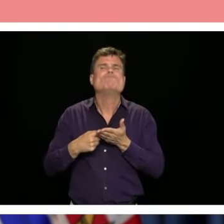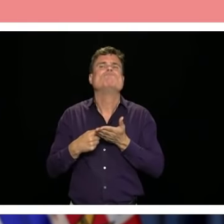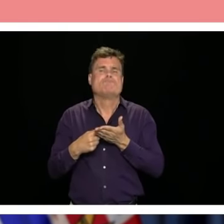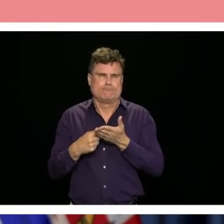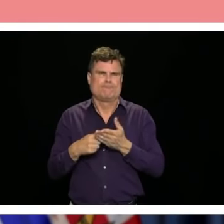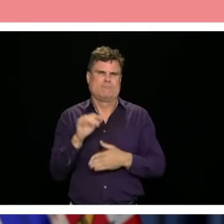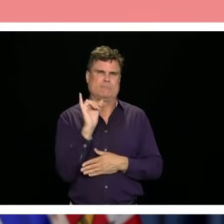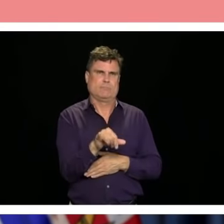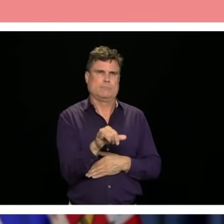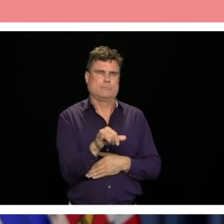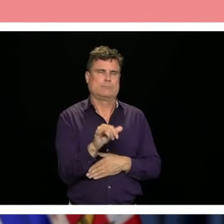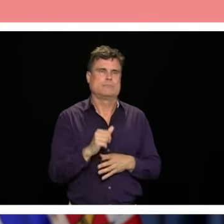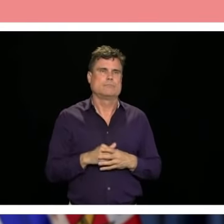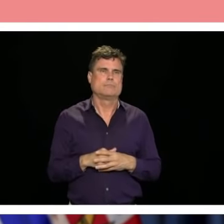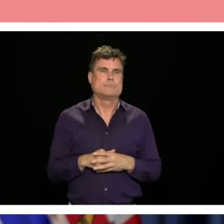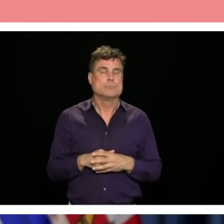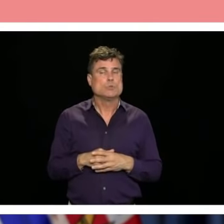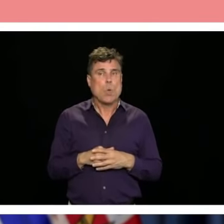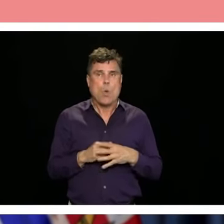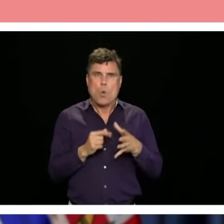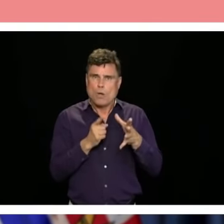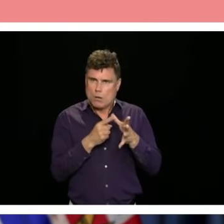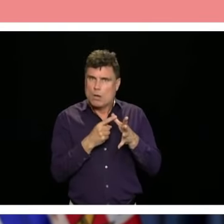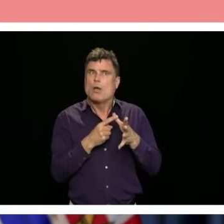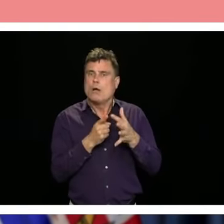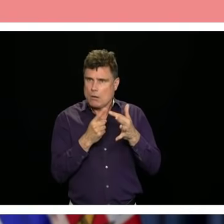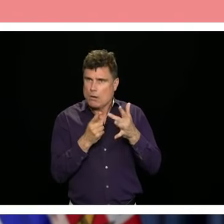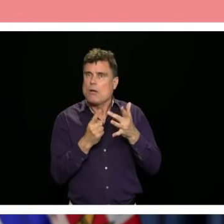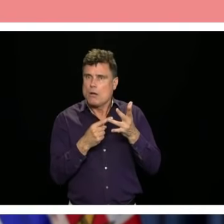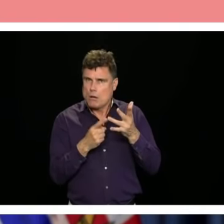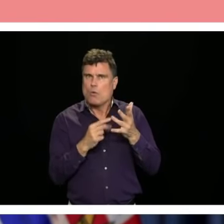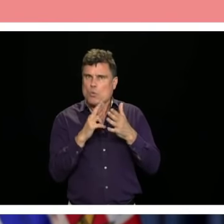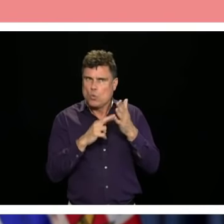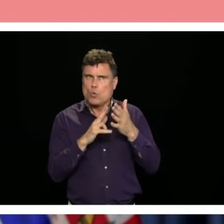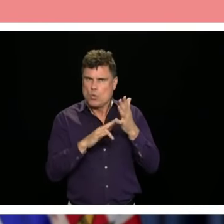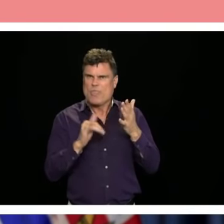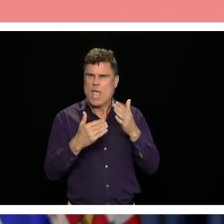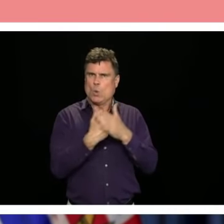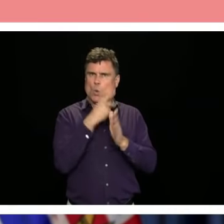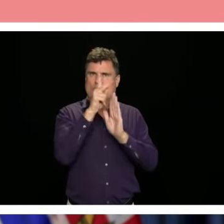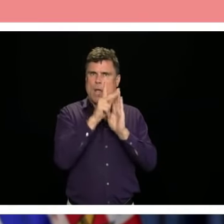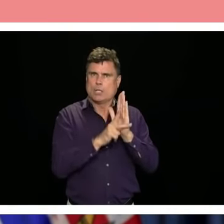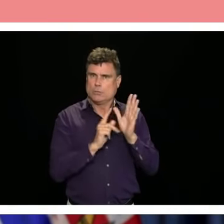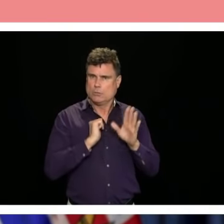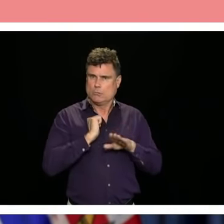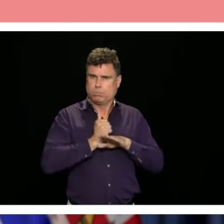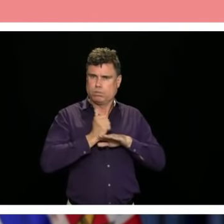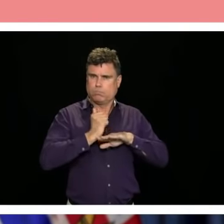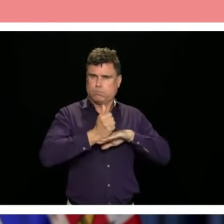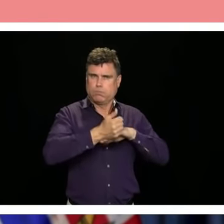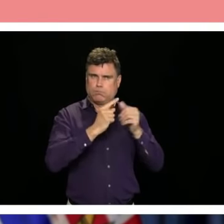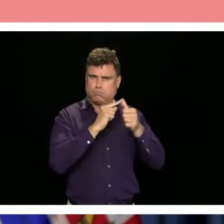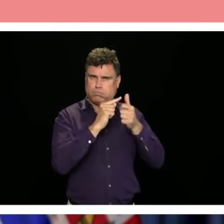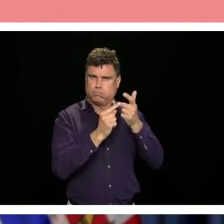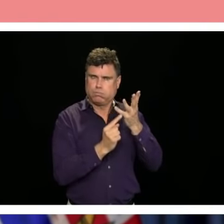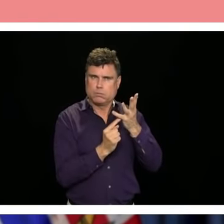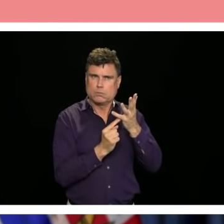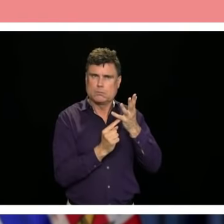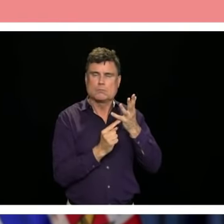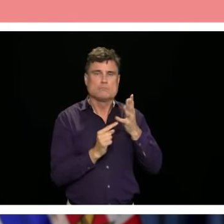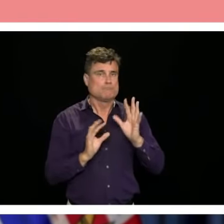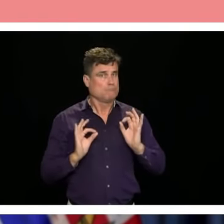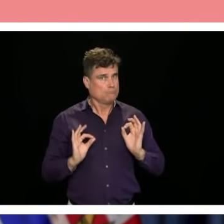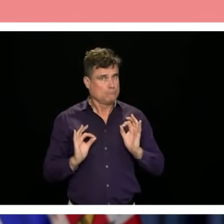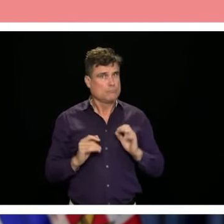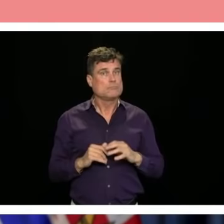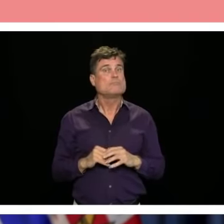earlier action on PPE, that was a partnership of unions, of care providers, and of government. Our early action in terms of measures